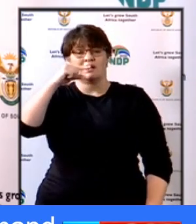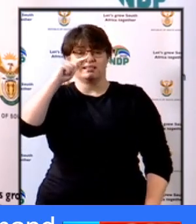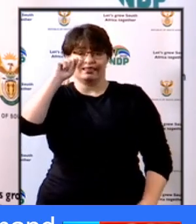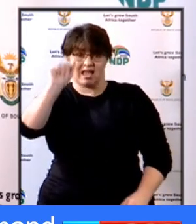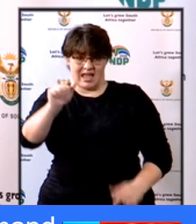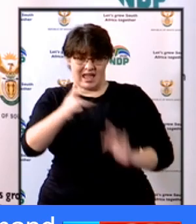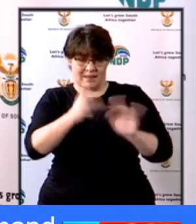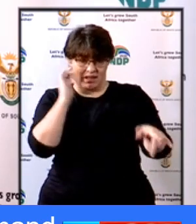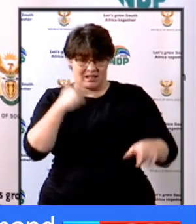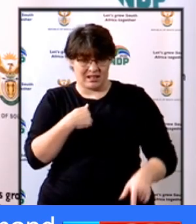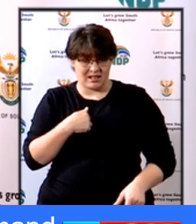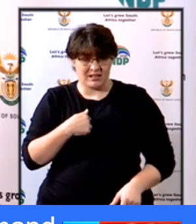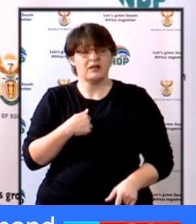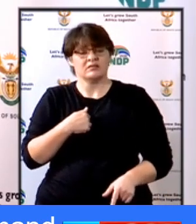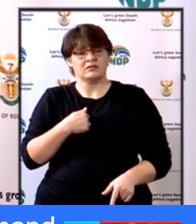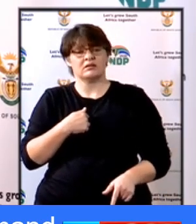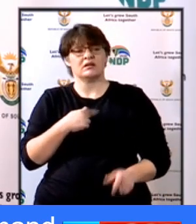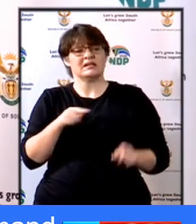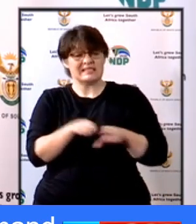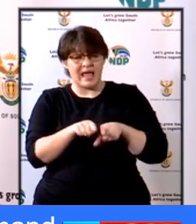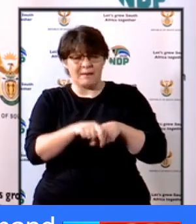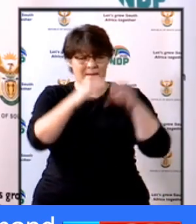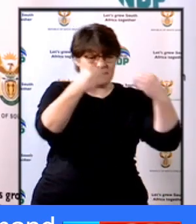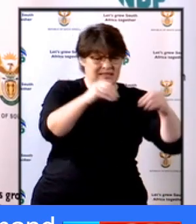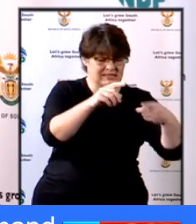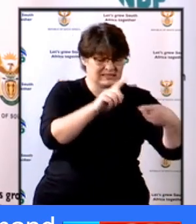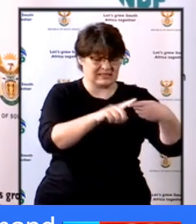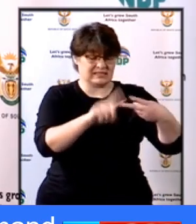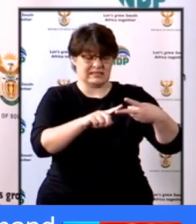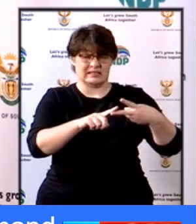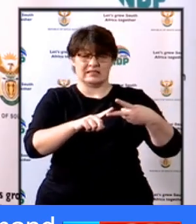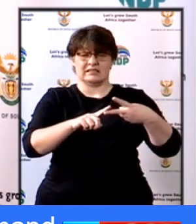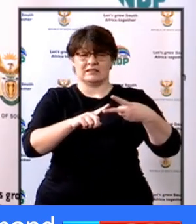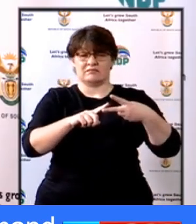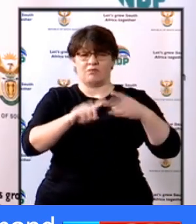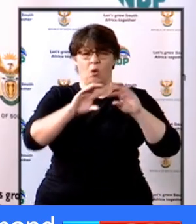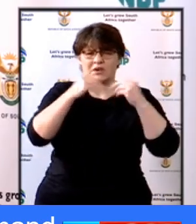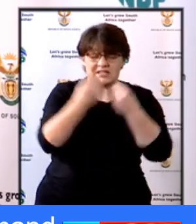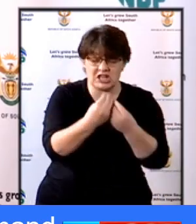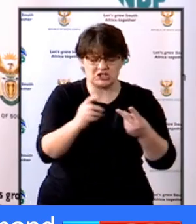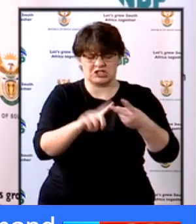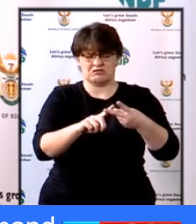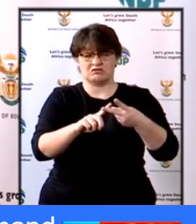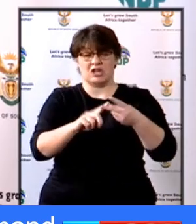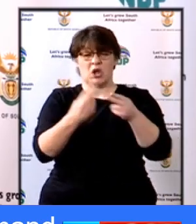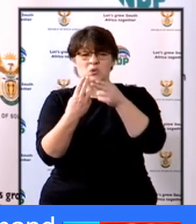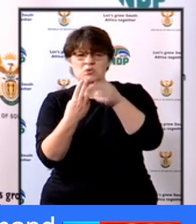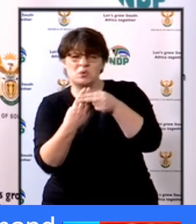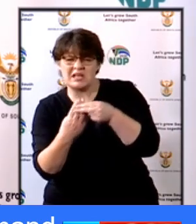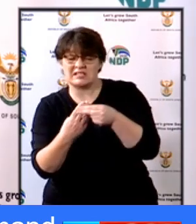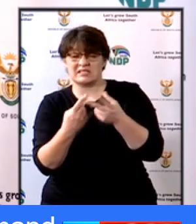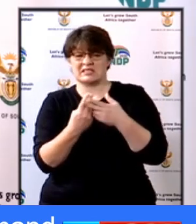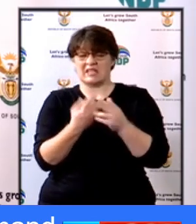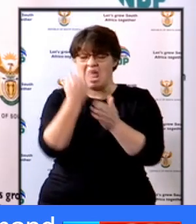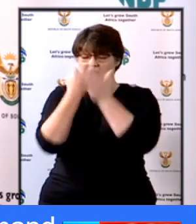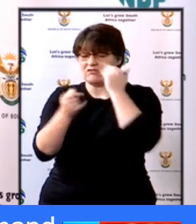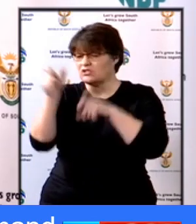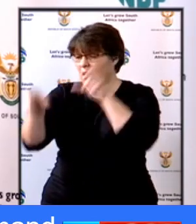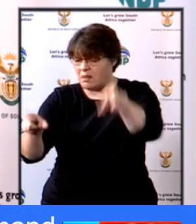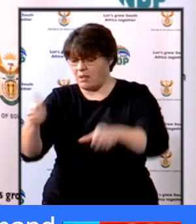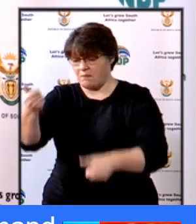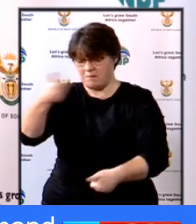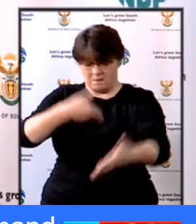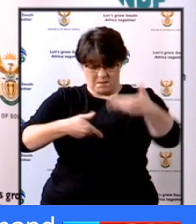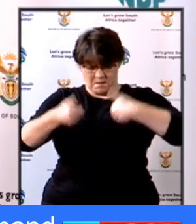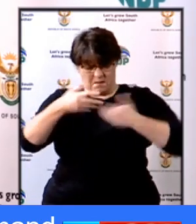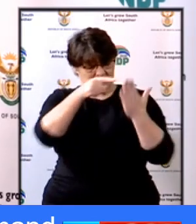1,000 comments by business organizations and individual companies, trade unions and others on the